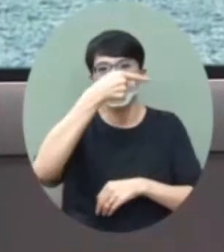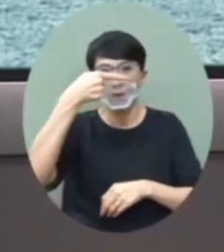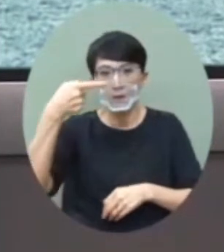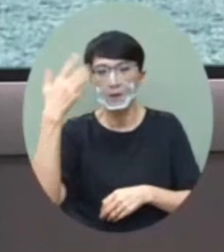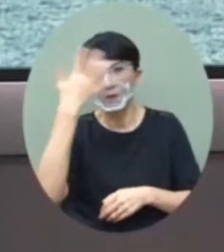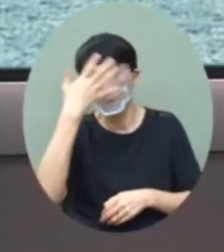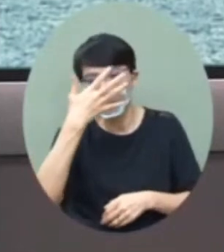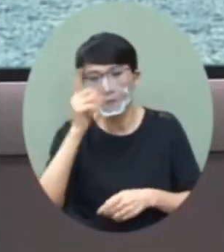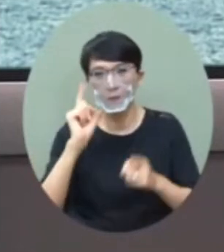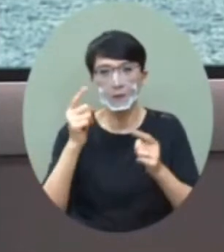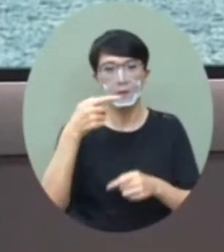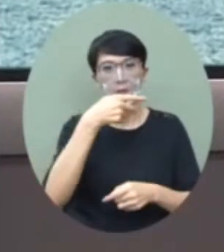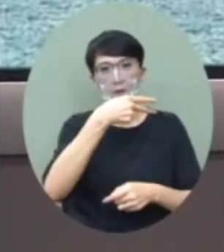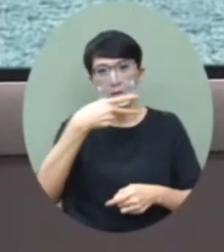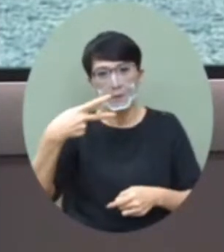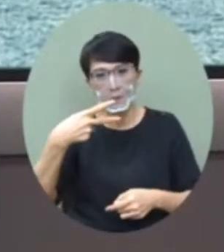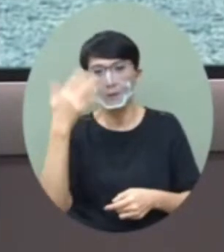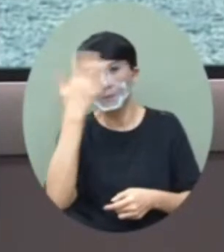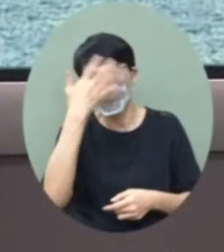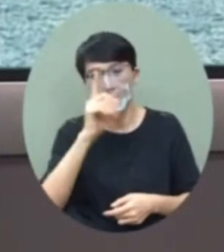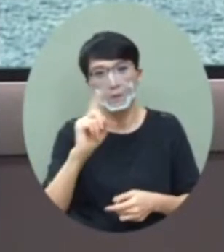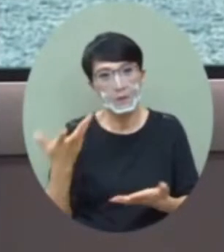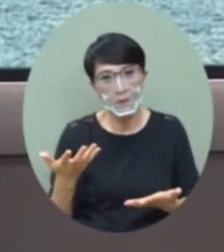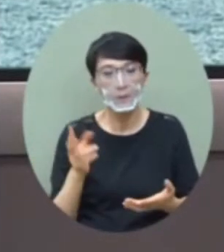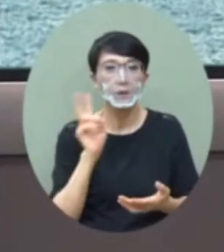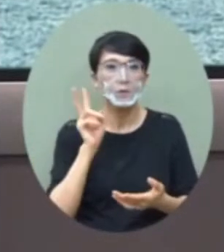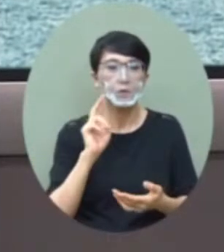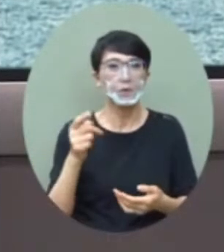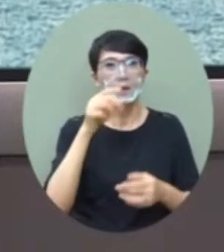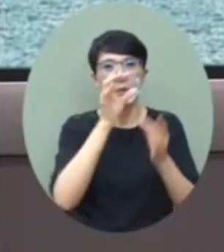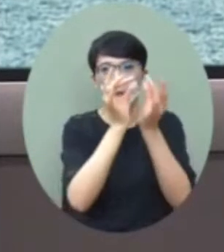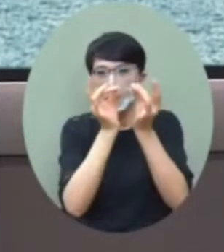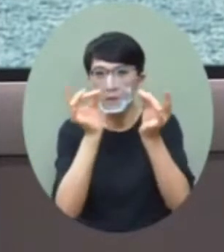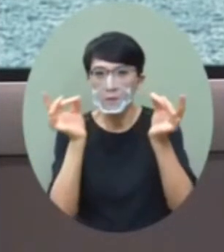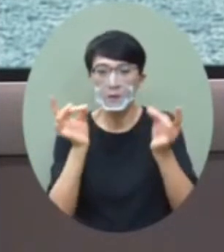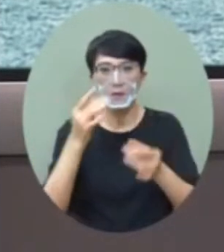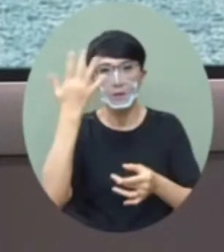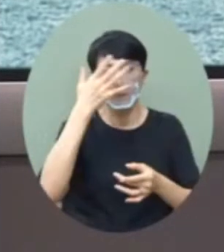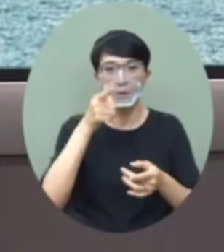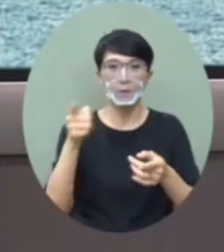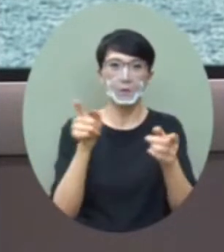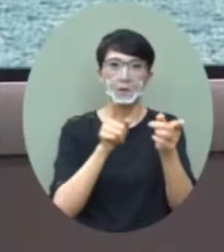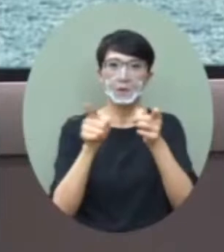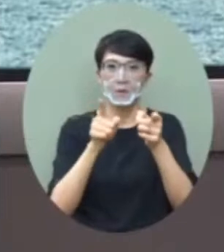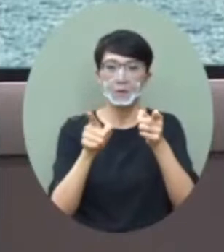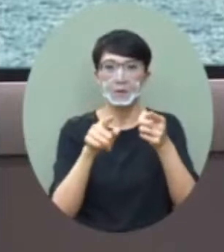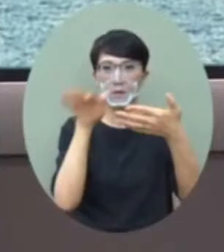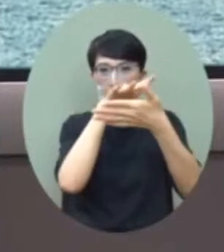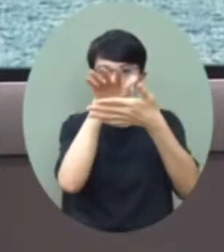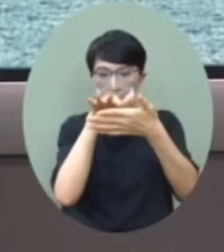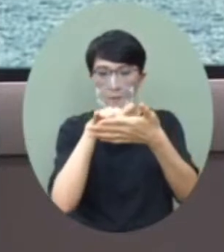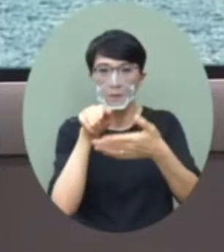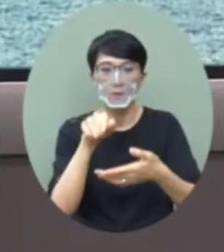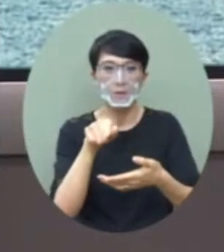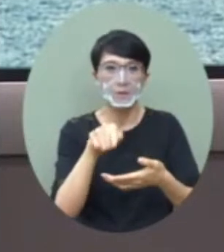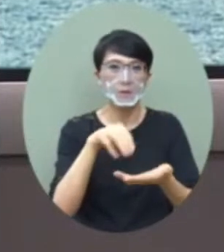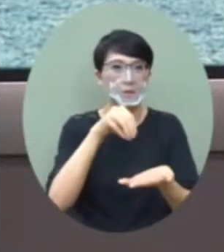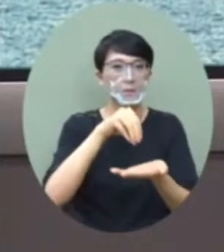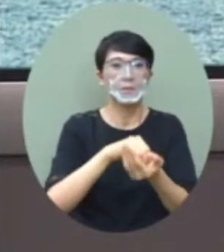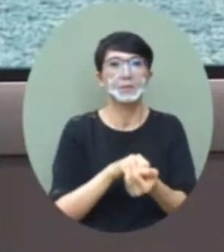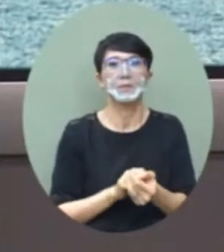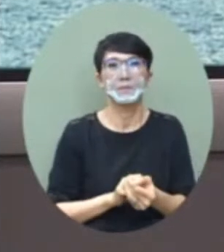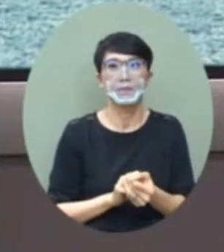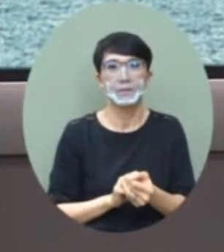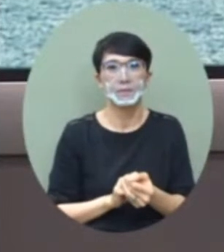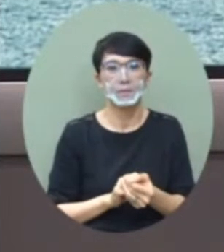another RAT. And if in such a case, we will not prosecute because we